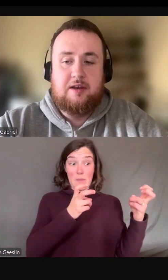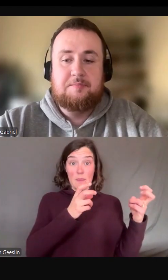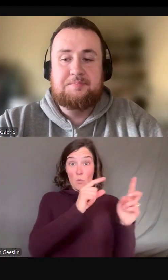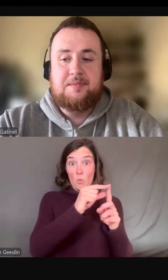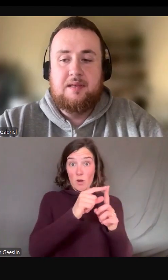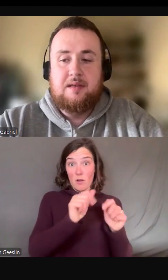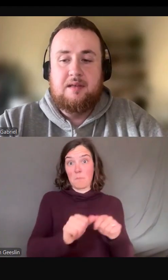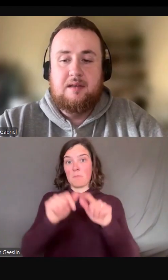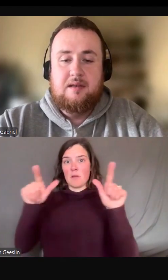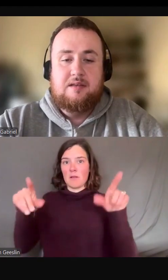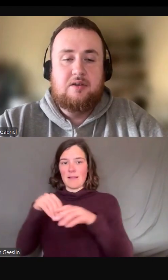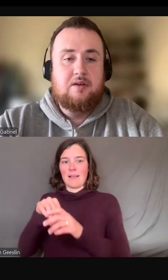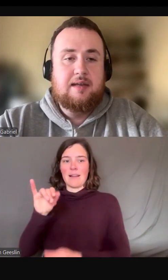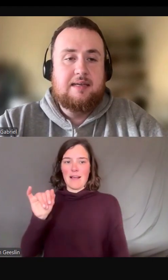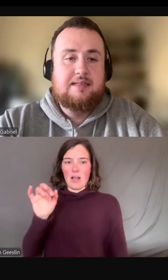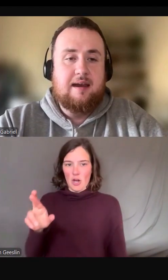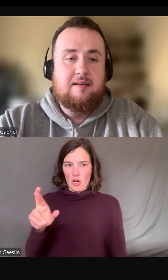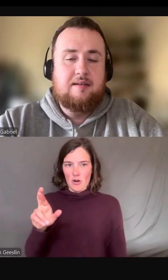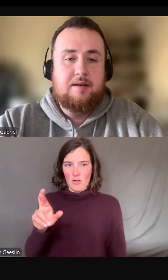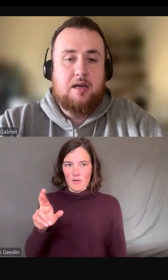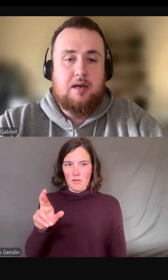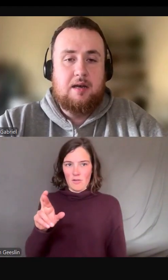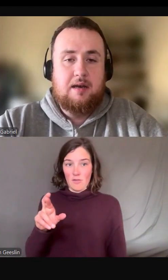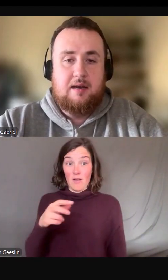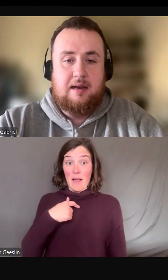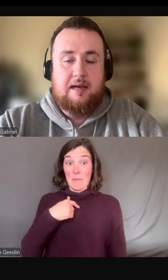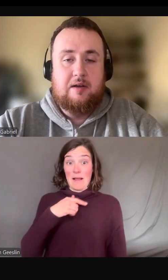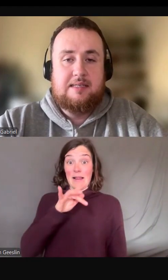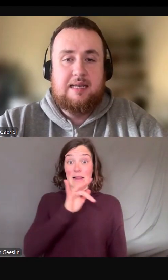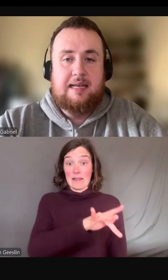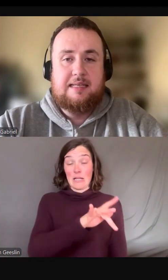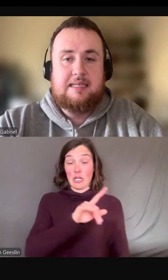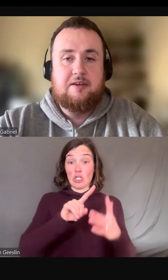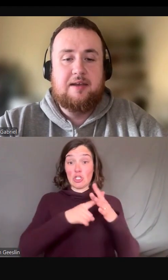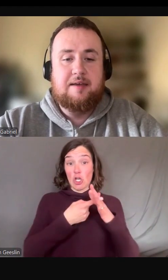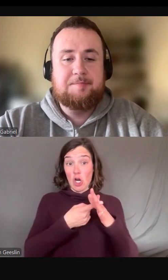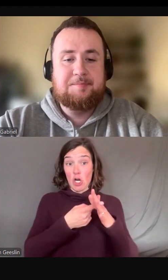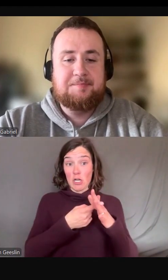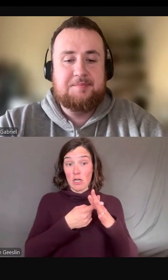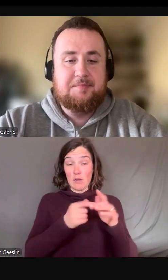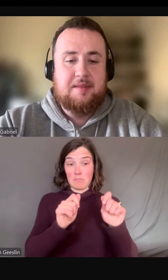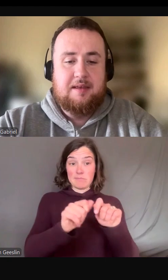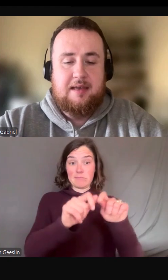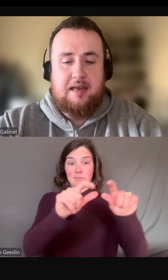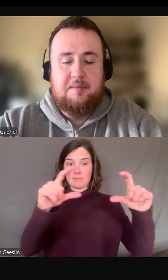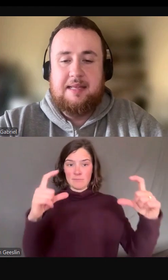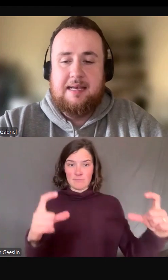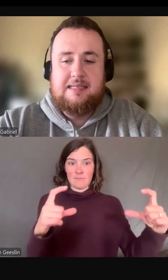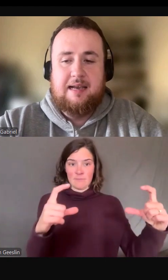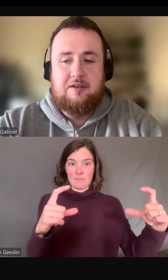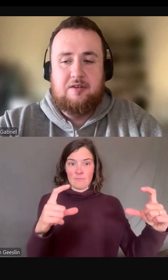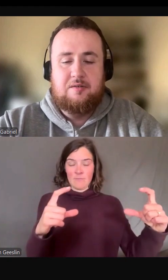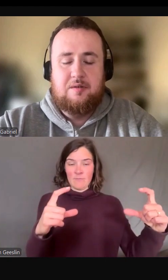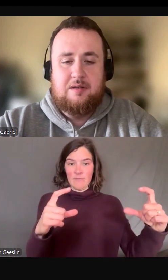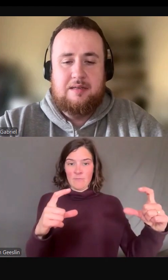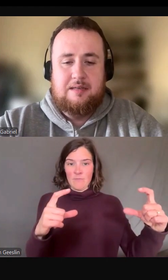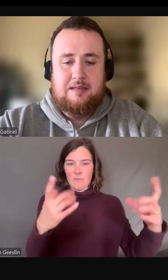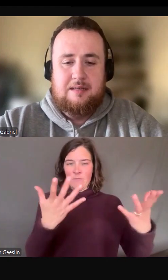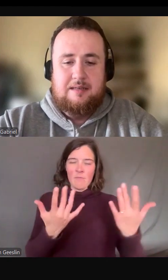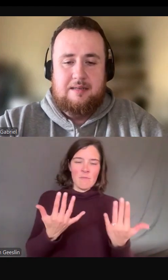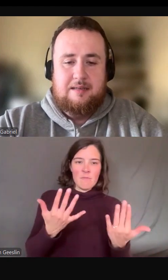Reader. So I'm going to click Start. I'm going to select this area, and it might take a second or two.